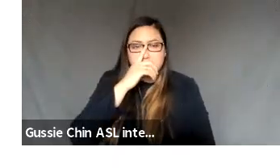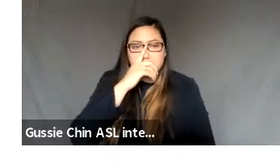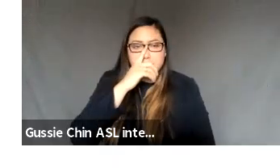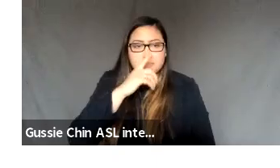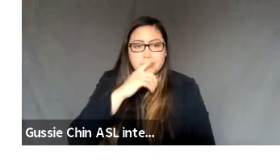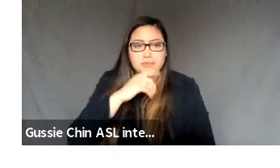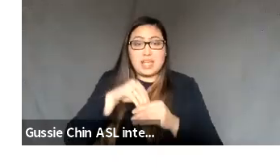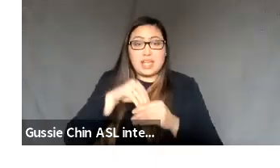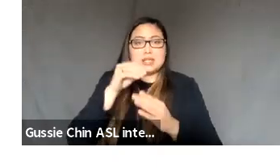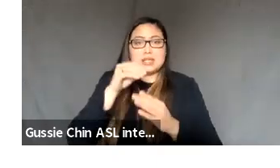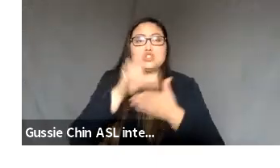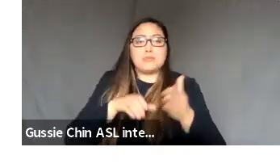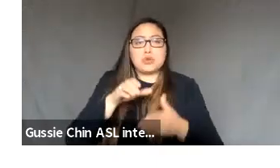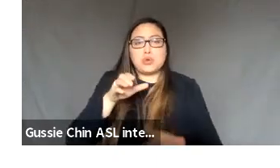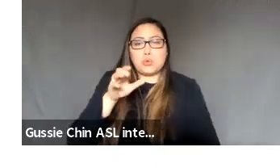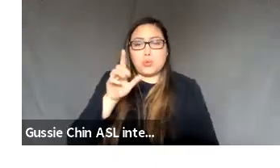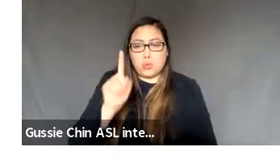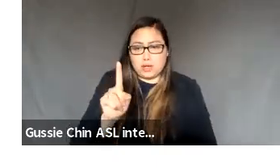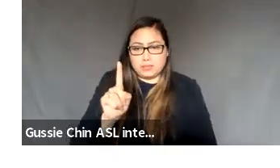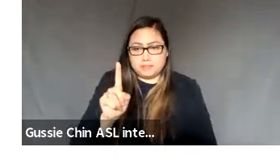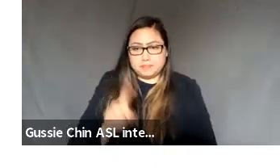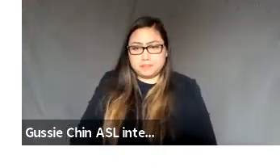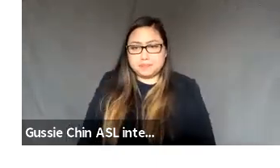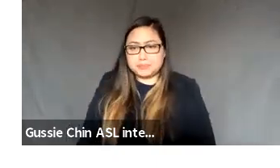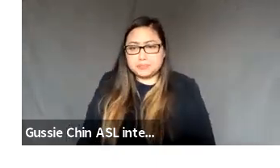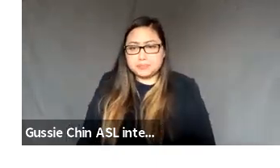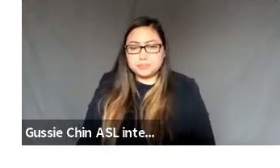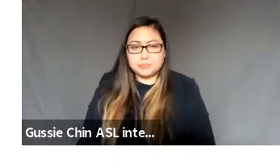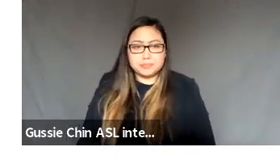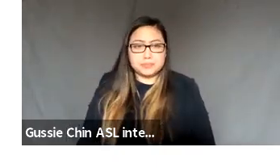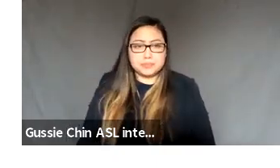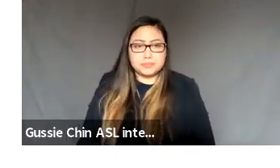in chapter 1 Mhm. of the